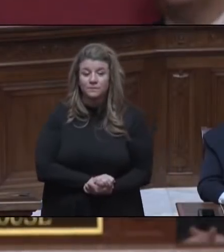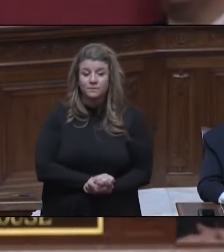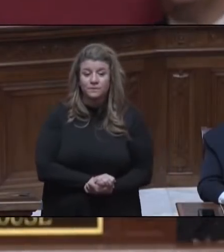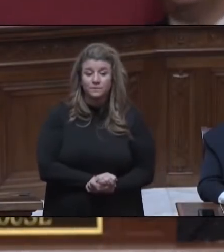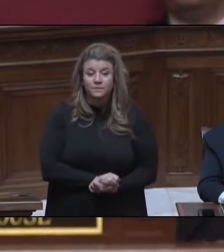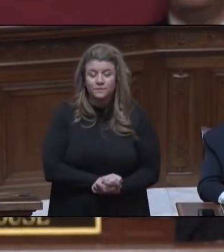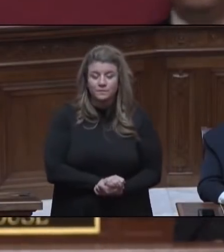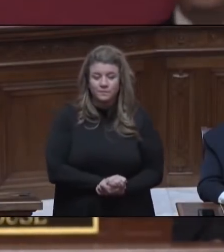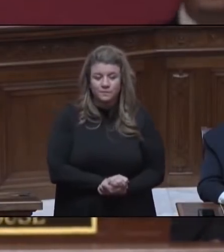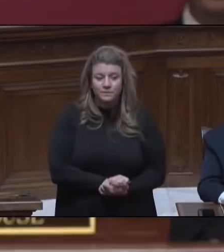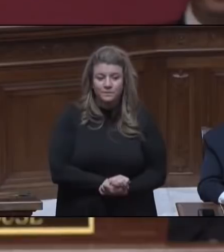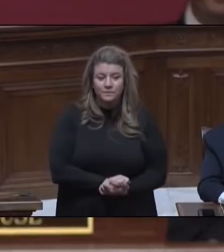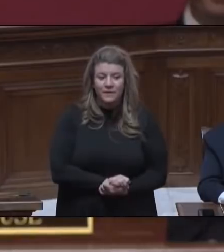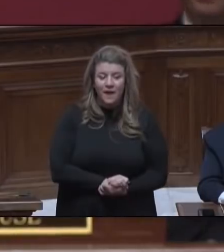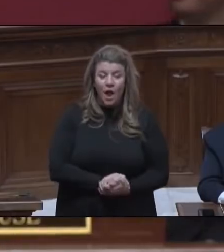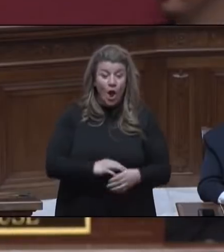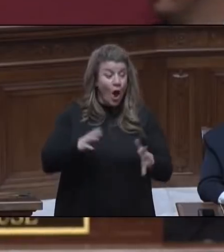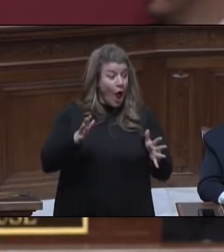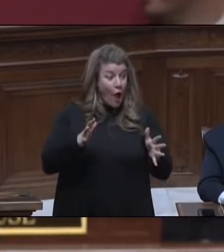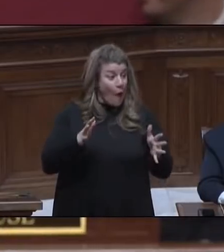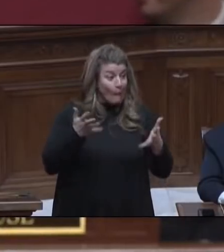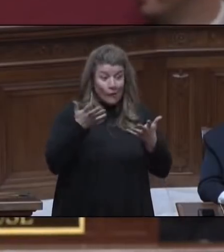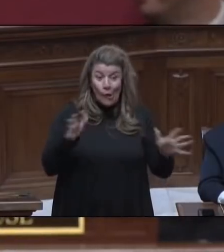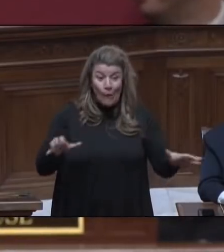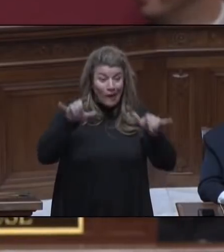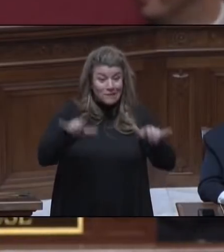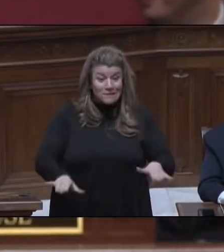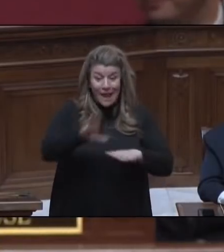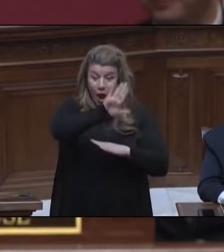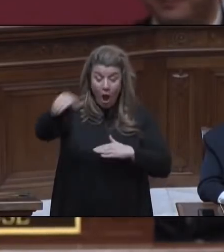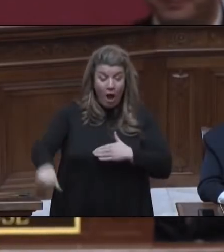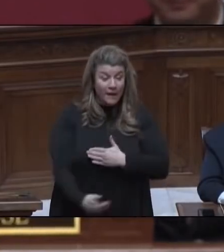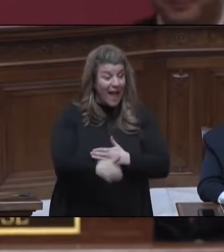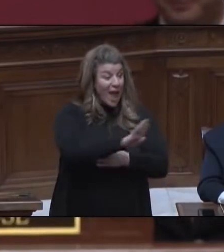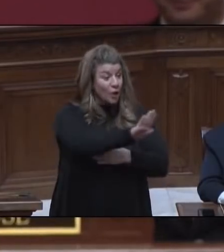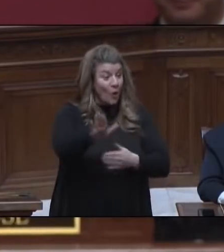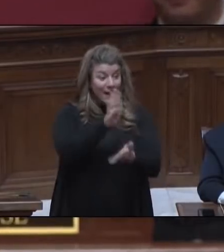Unless y'all are wanting to be here all night long, you're going to have to slow down on the clapping just a little bit.